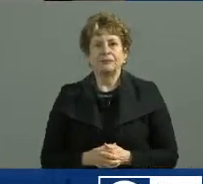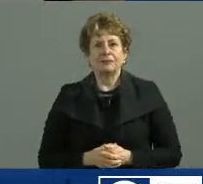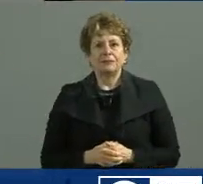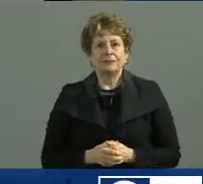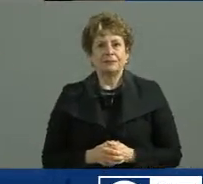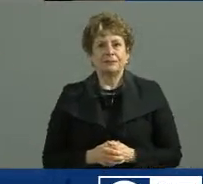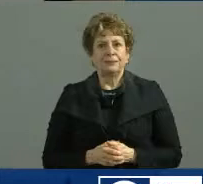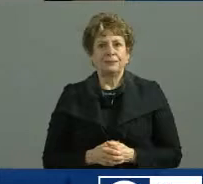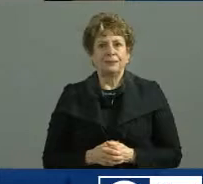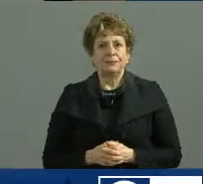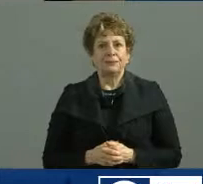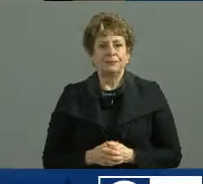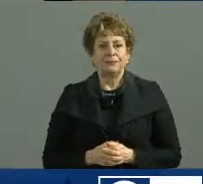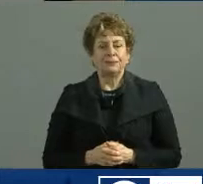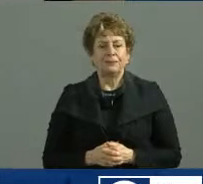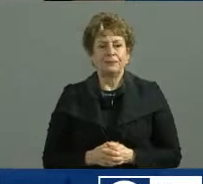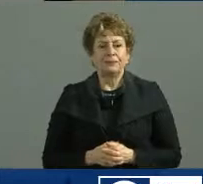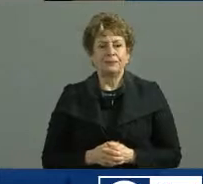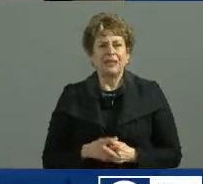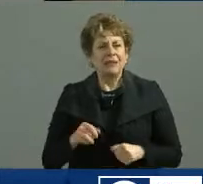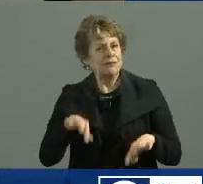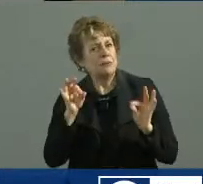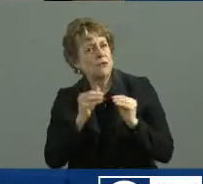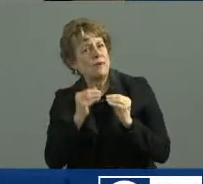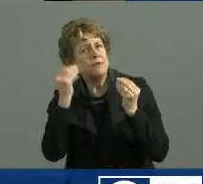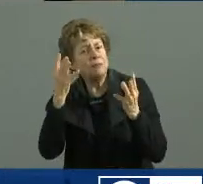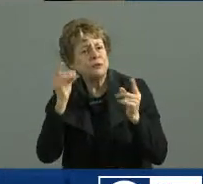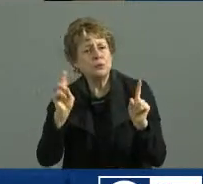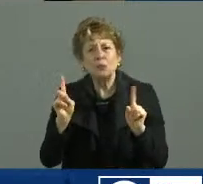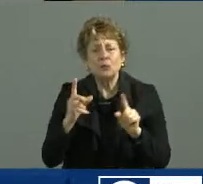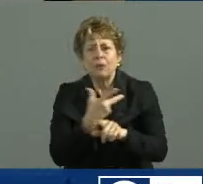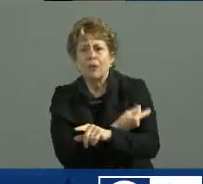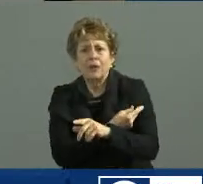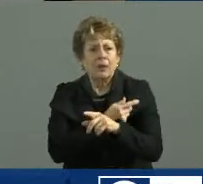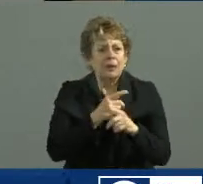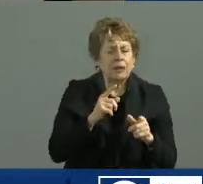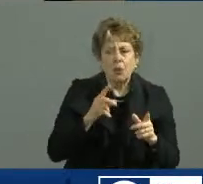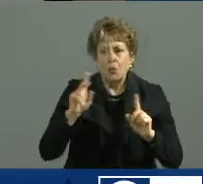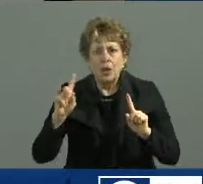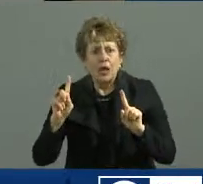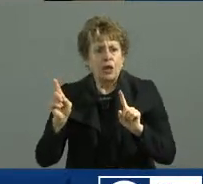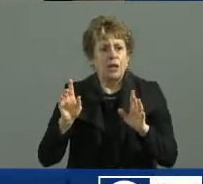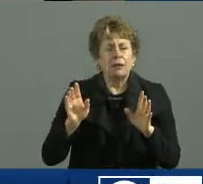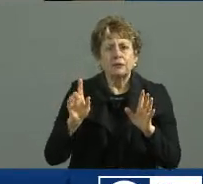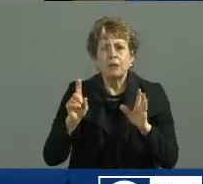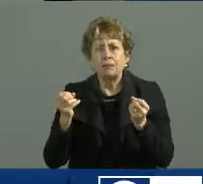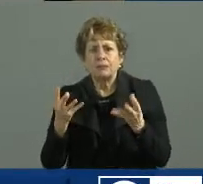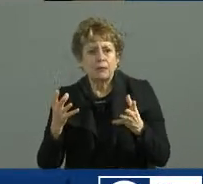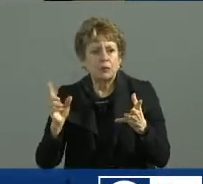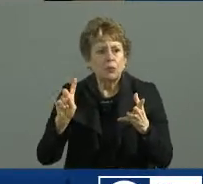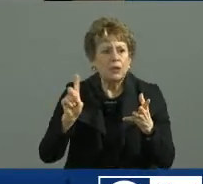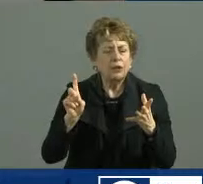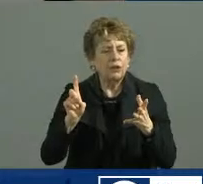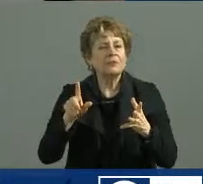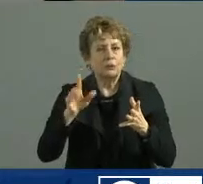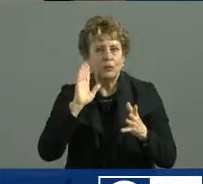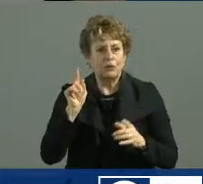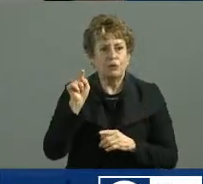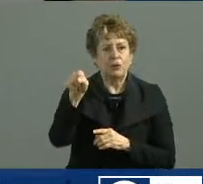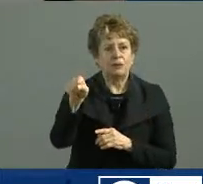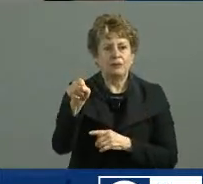You can find more information about our vaccine administration sites on our Find Vaccine website